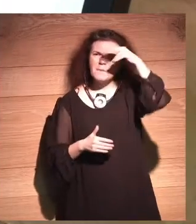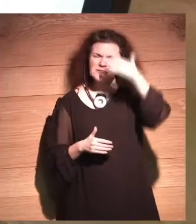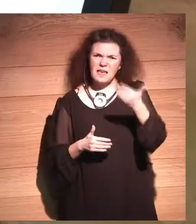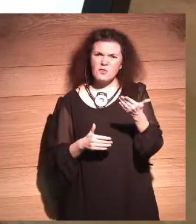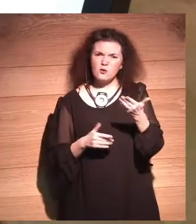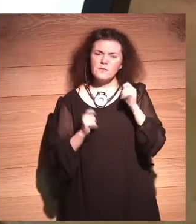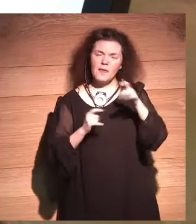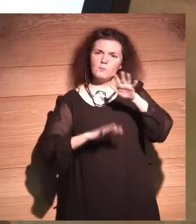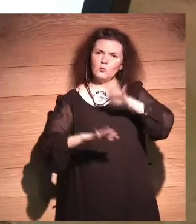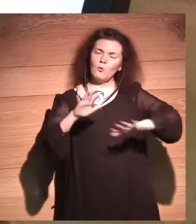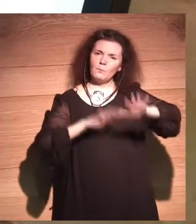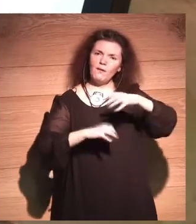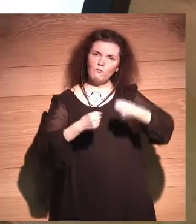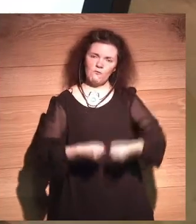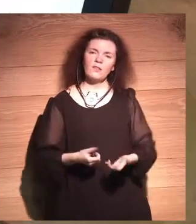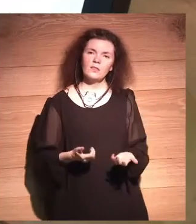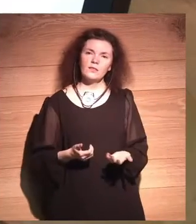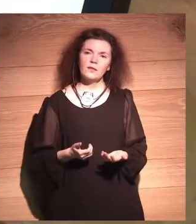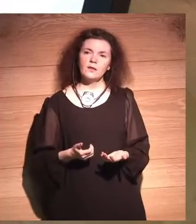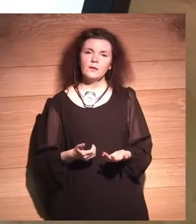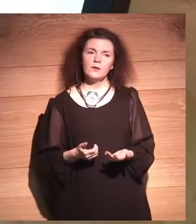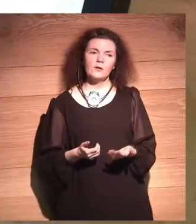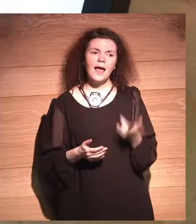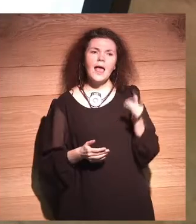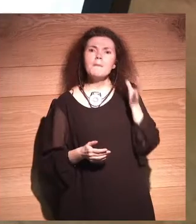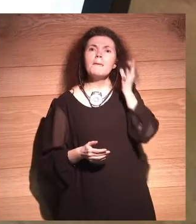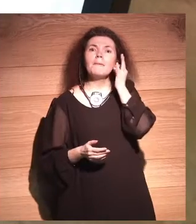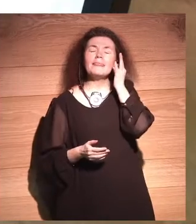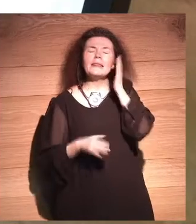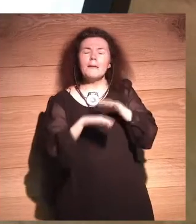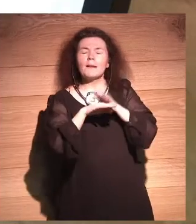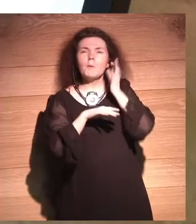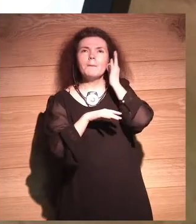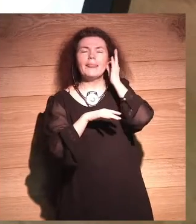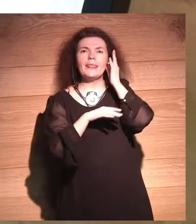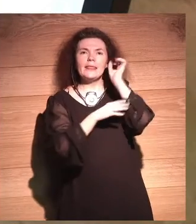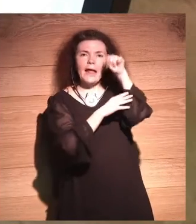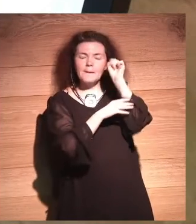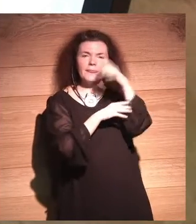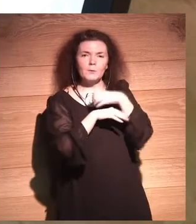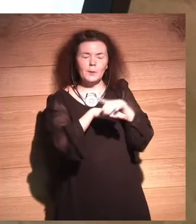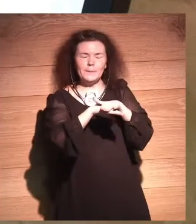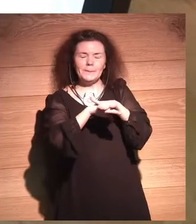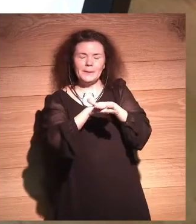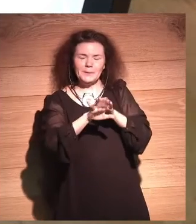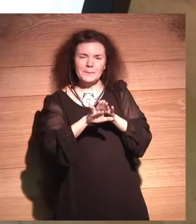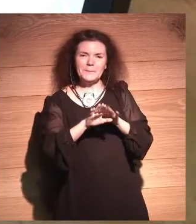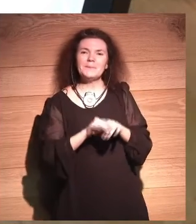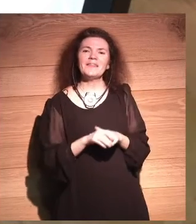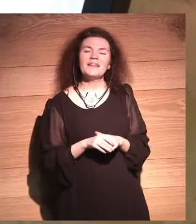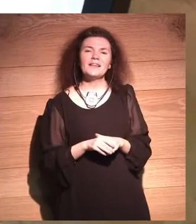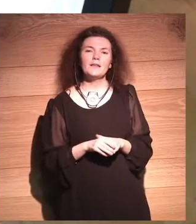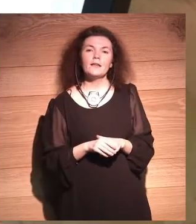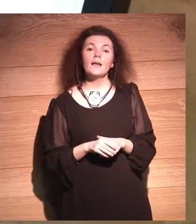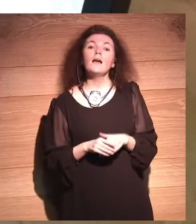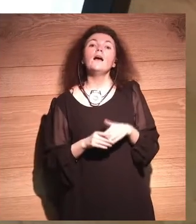I'm sorry. I'm not supposed to move my head, I was told. So apologies for the noise. That we make it unnecessarily complicated when